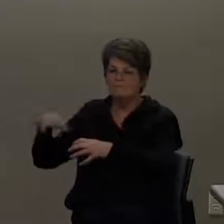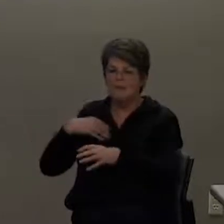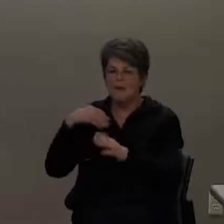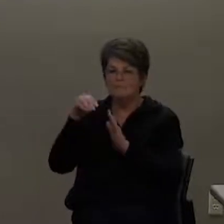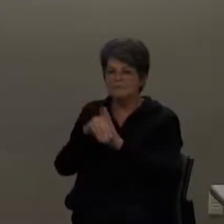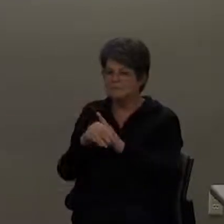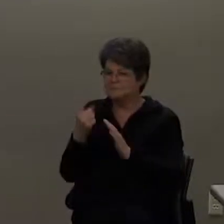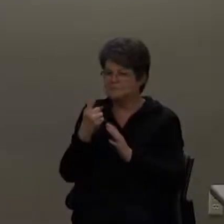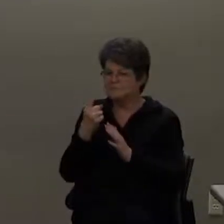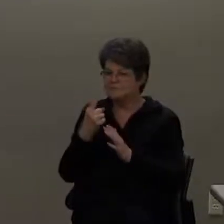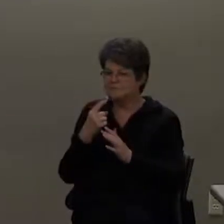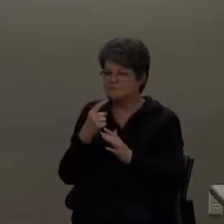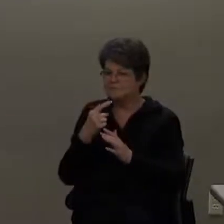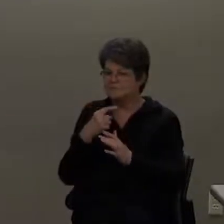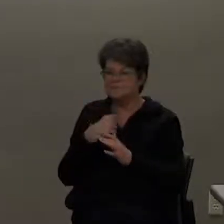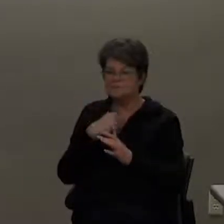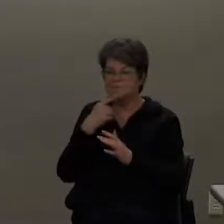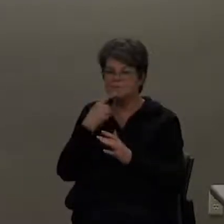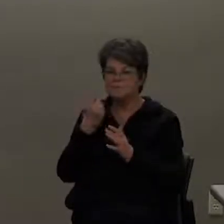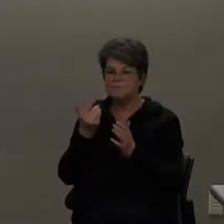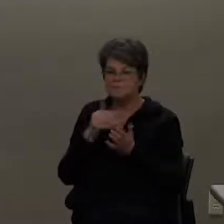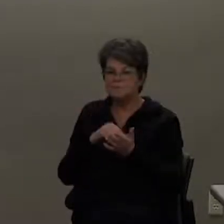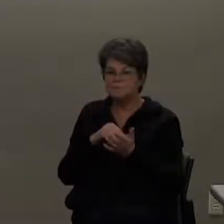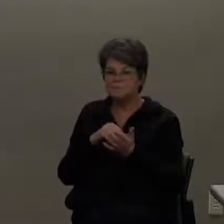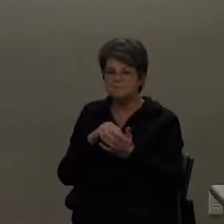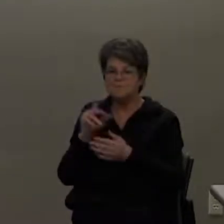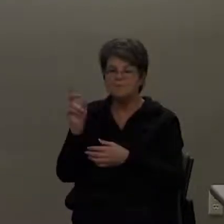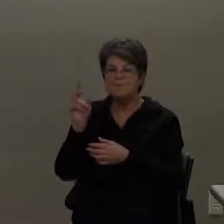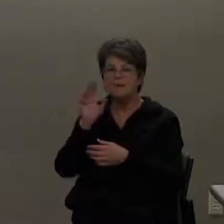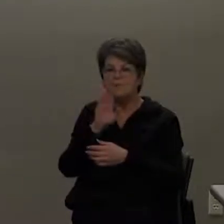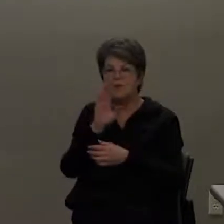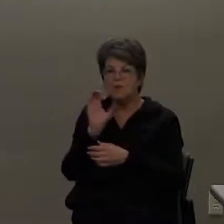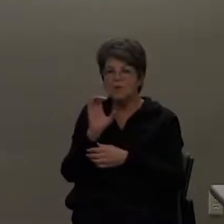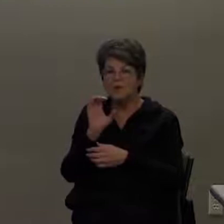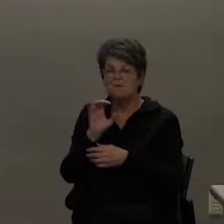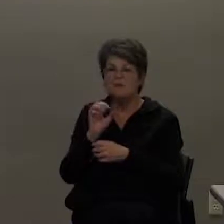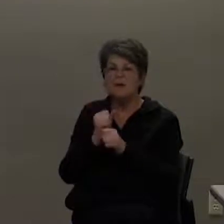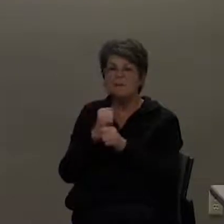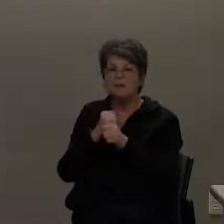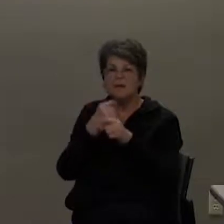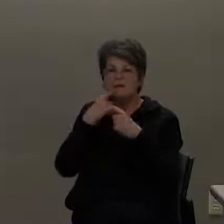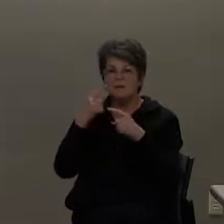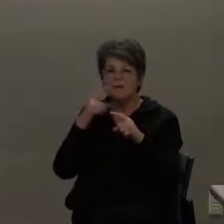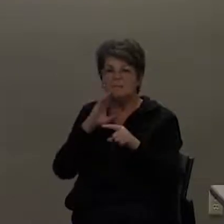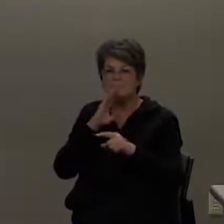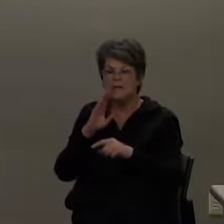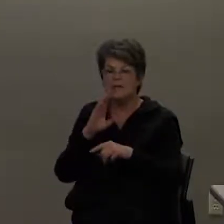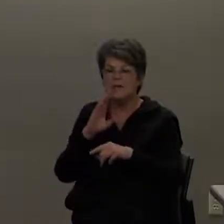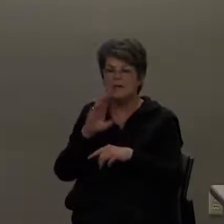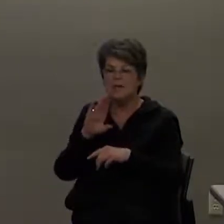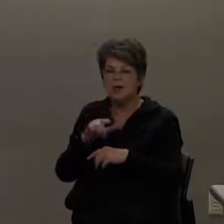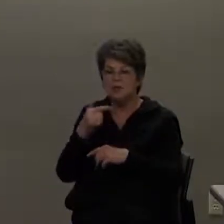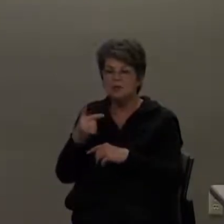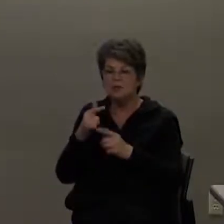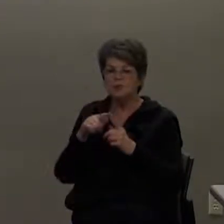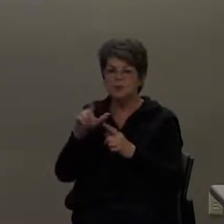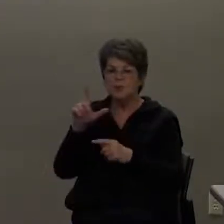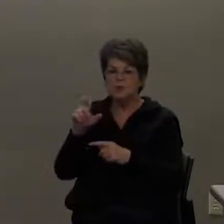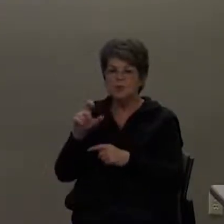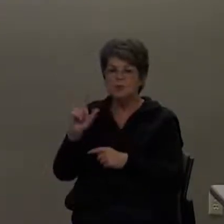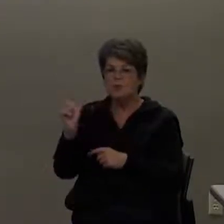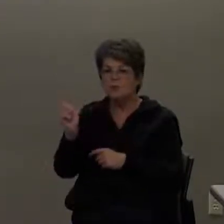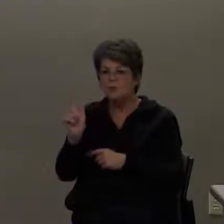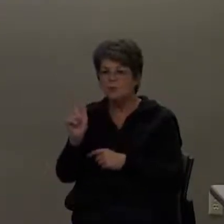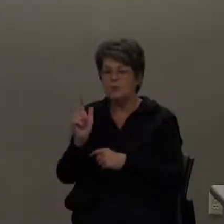somewhere, and I'll probably say it again. Boyle County made its success on being an alternative to Lexington,